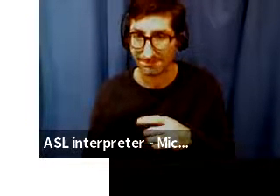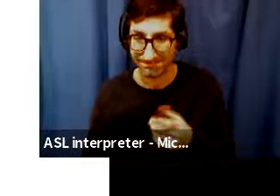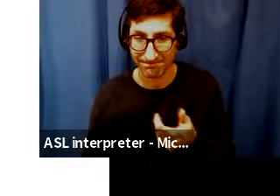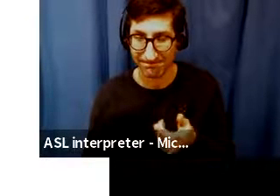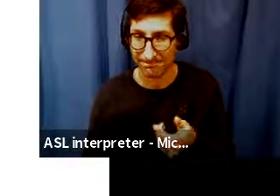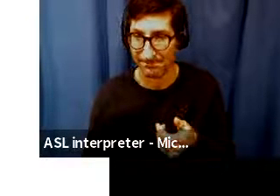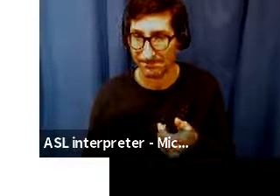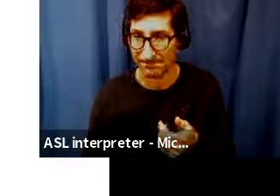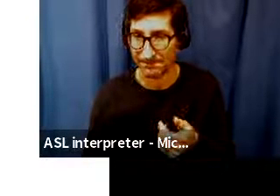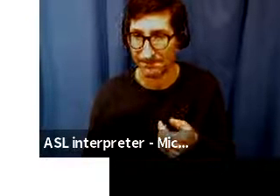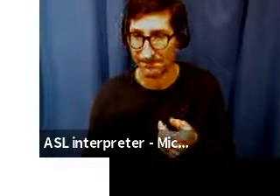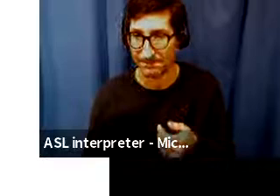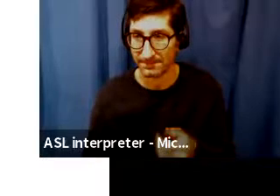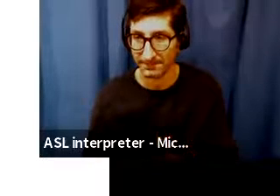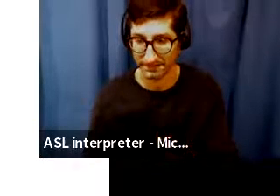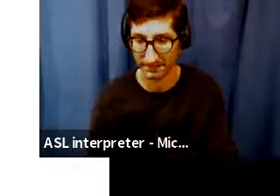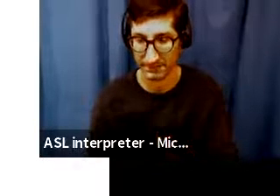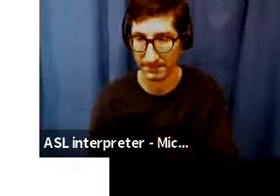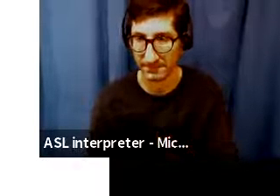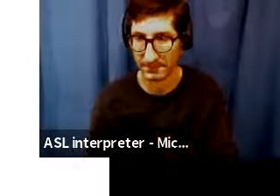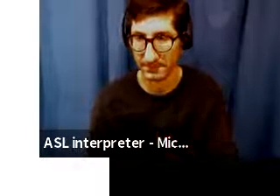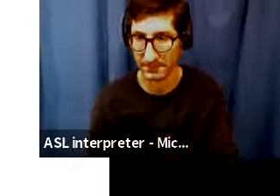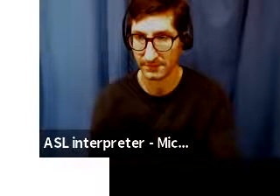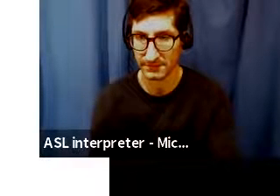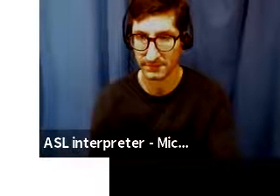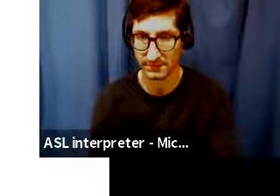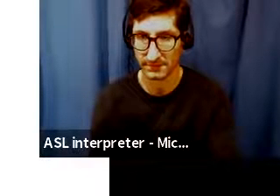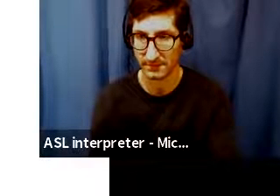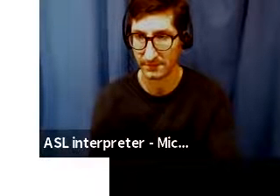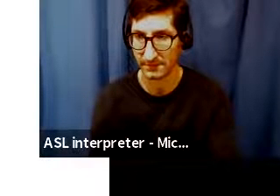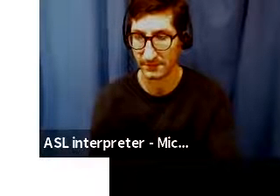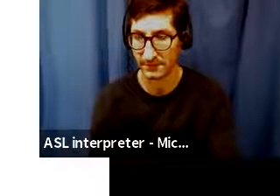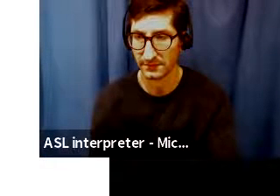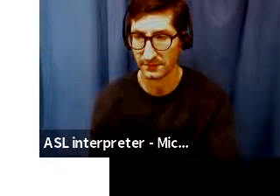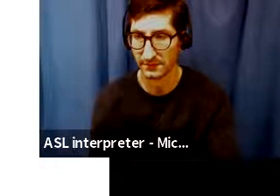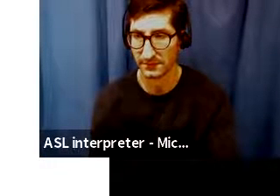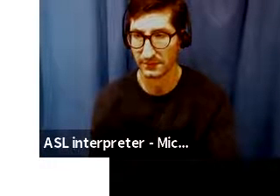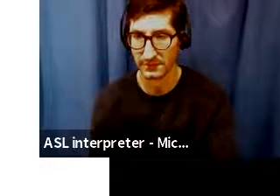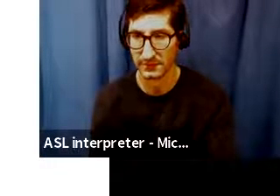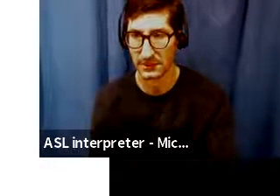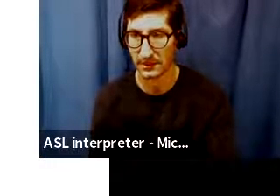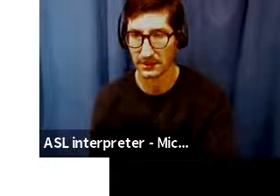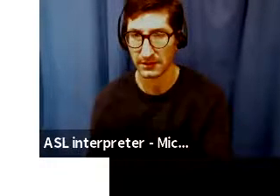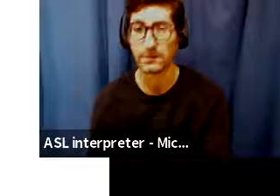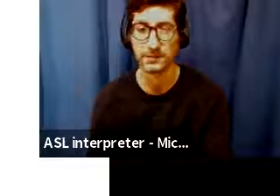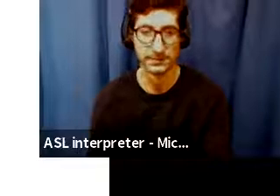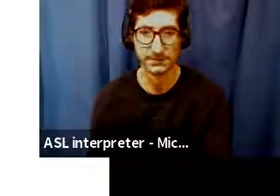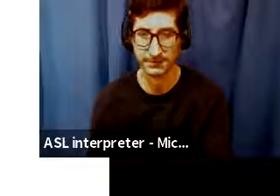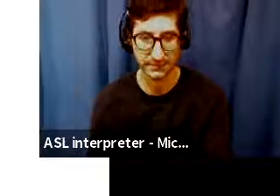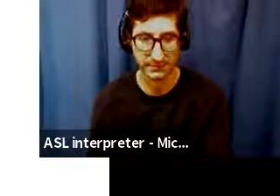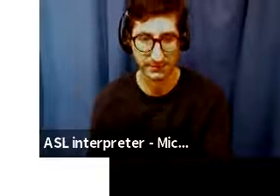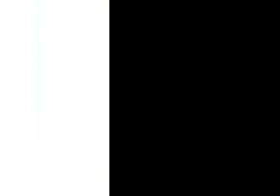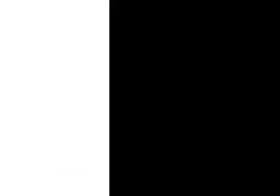So here's hopefully a thought-provoking question for you. A patient who is blind has